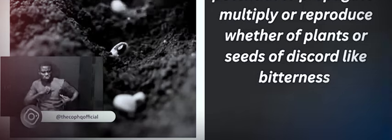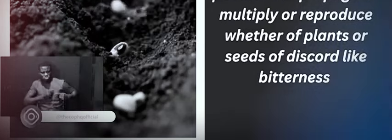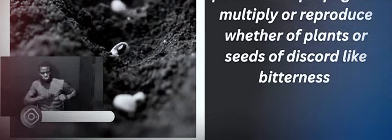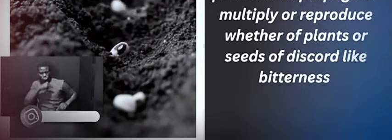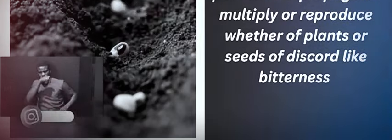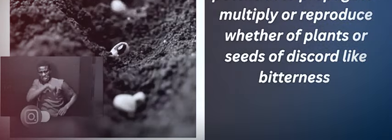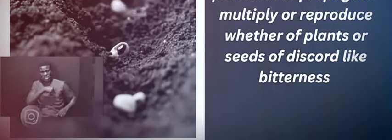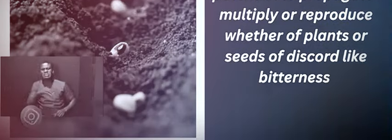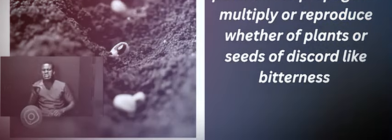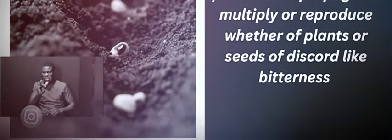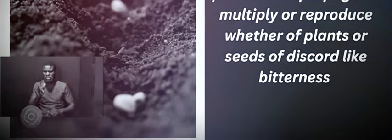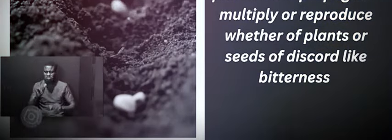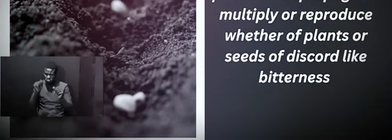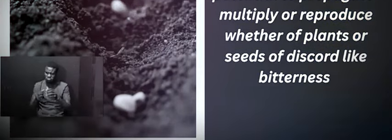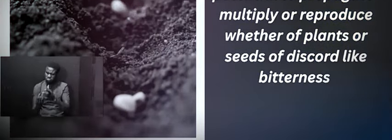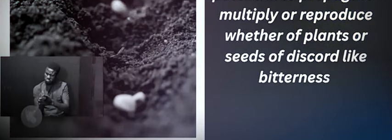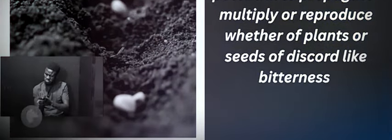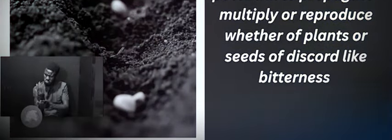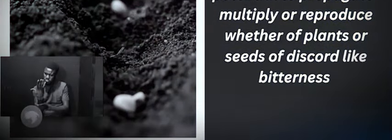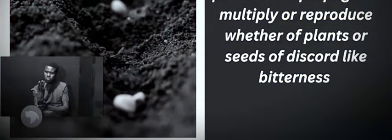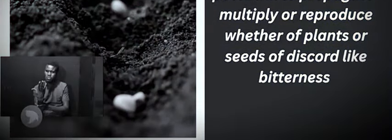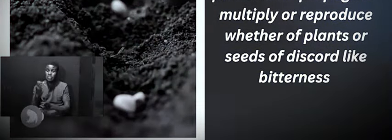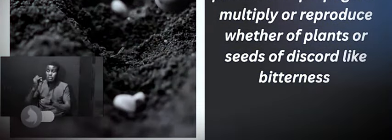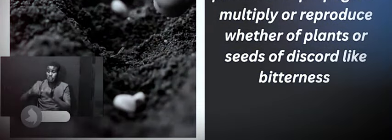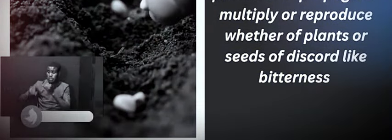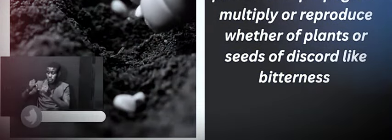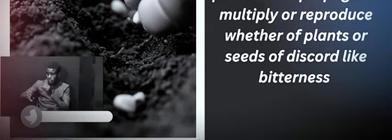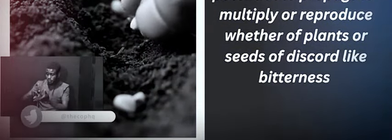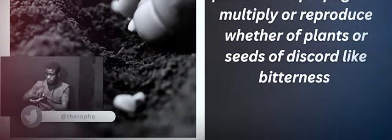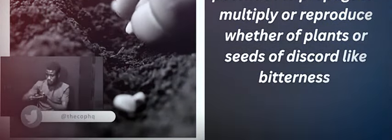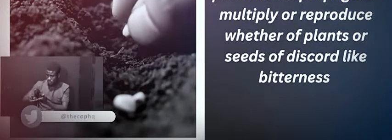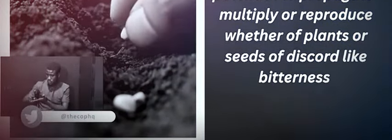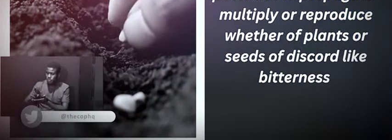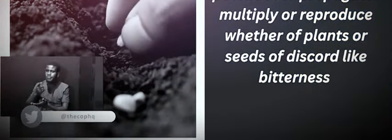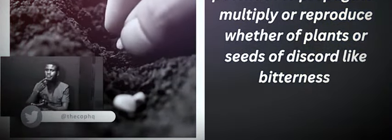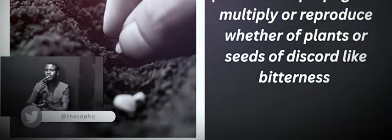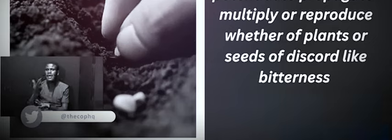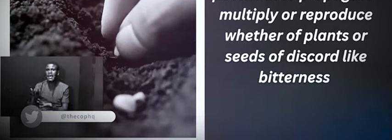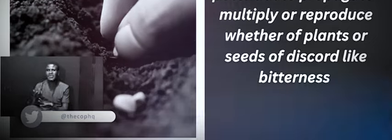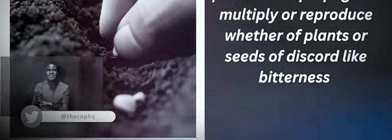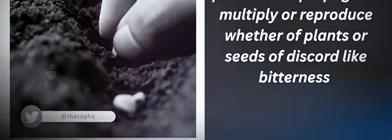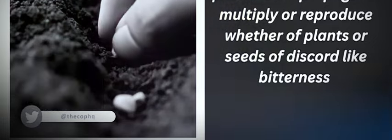discussing. Now last week, we appealed to the parable of the